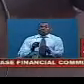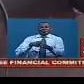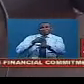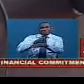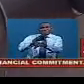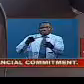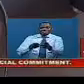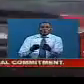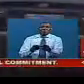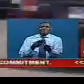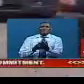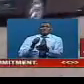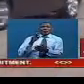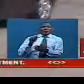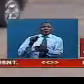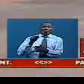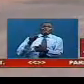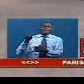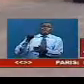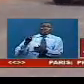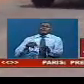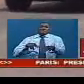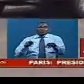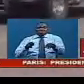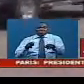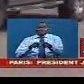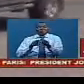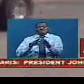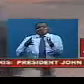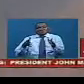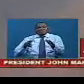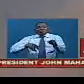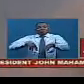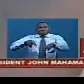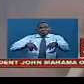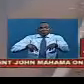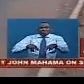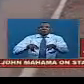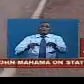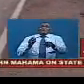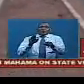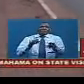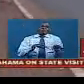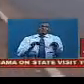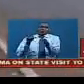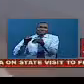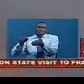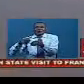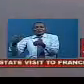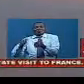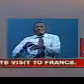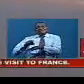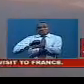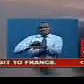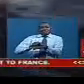at a prime location on the Accra-Madina Road and with the expansion in road network and settlement in the area, the station